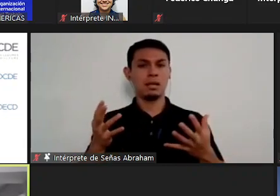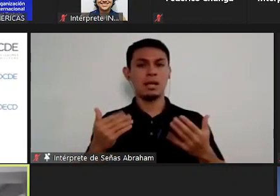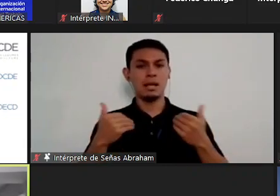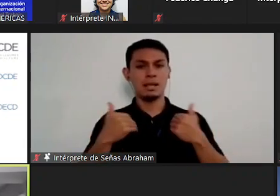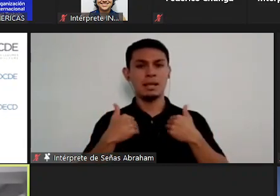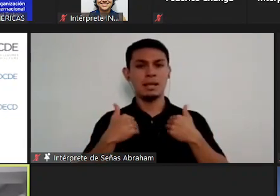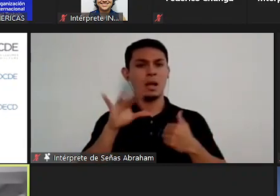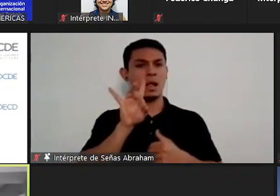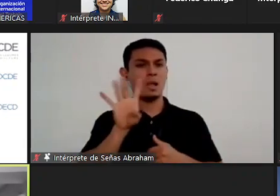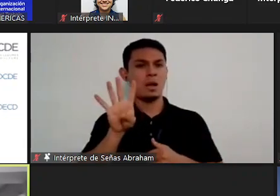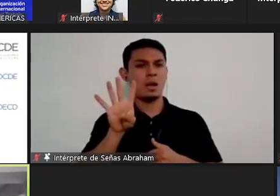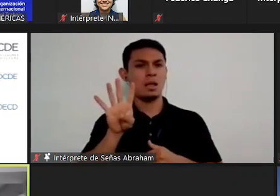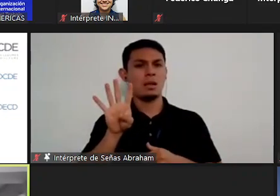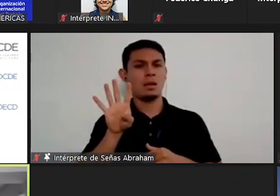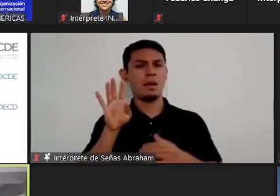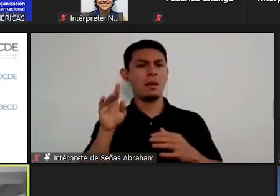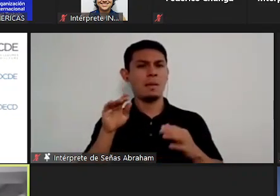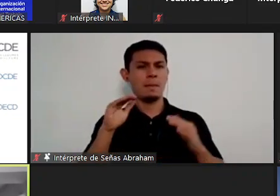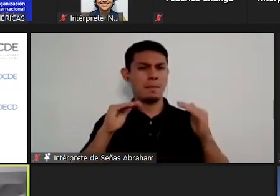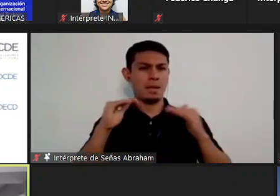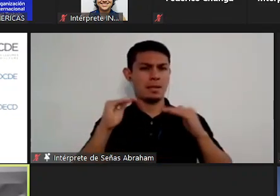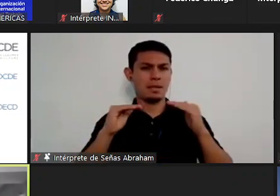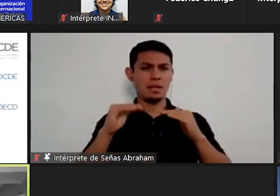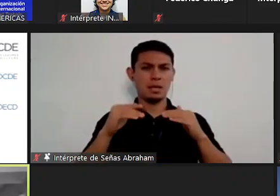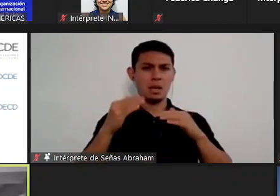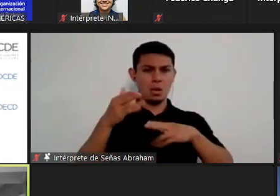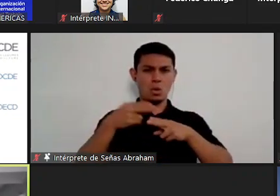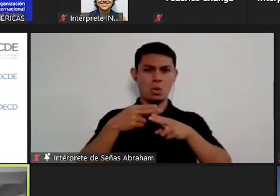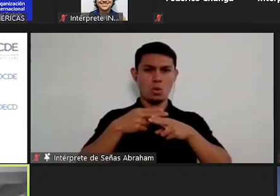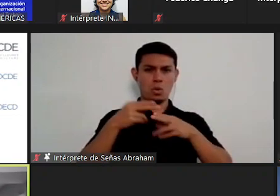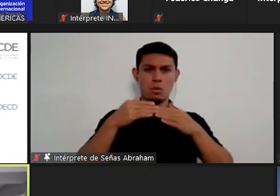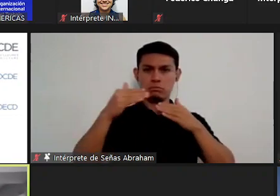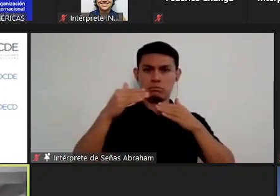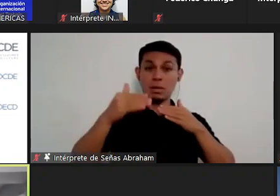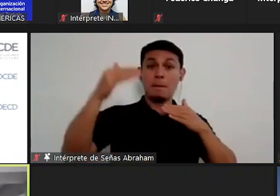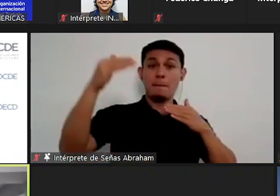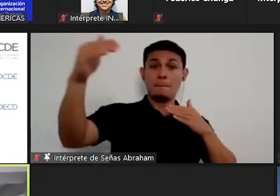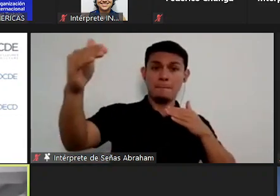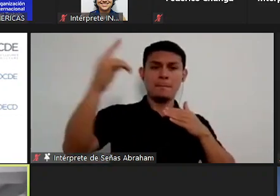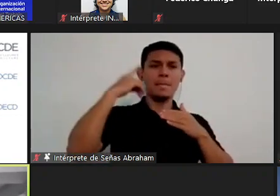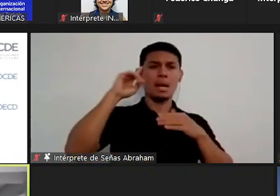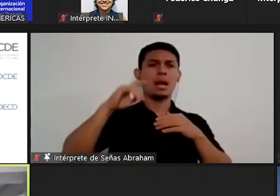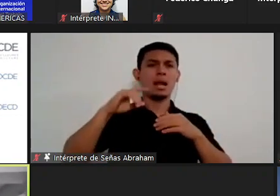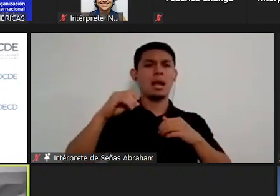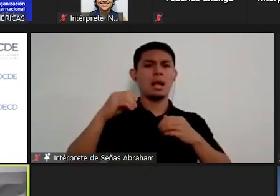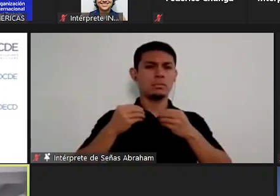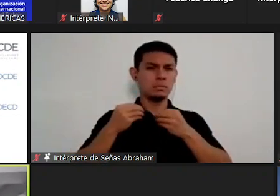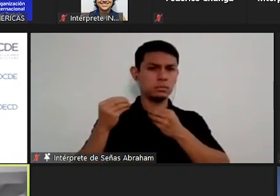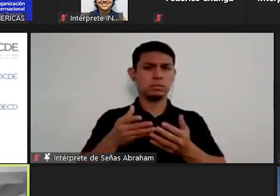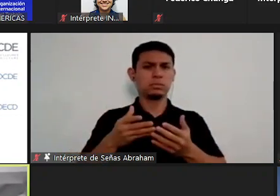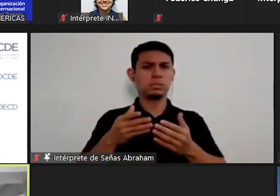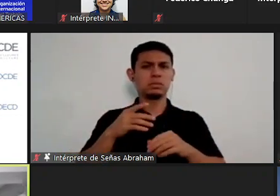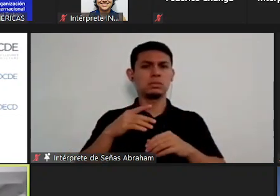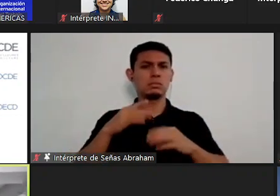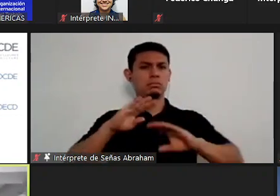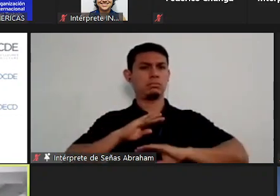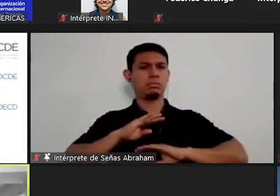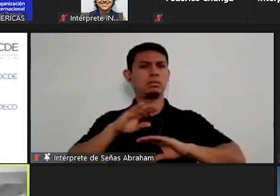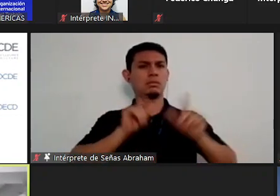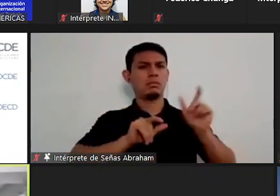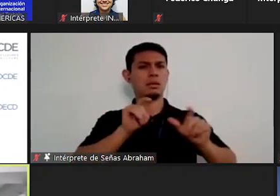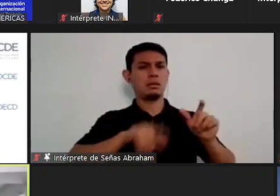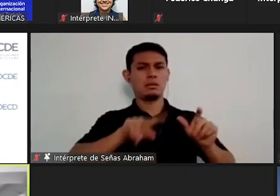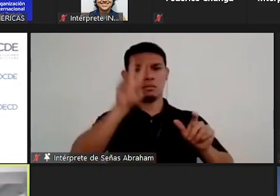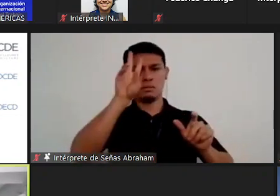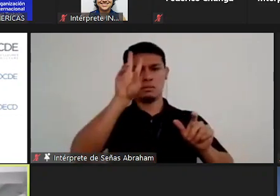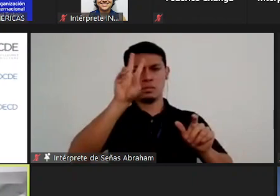plan that has 84 measures that are very concrete on a long short and medium term to implement sustainable the